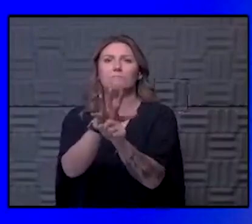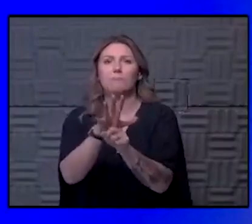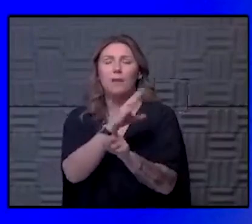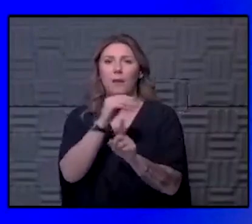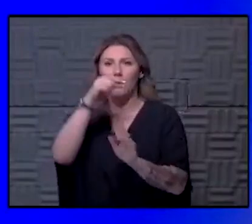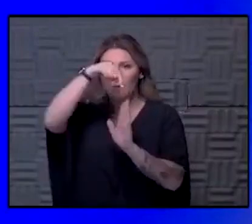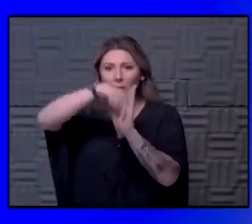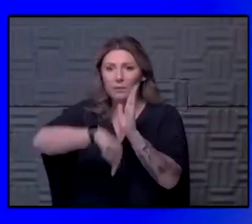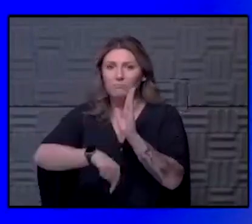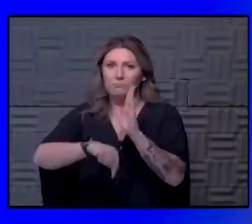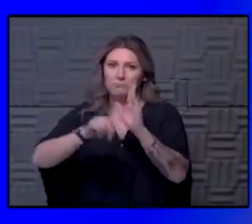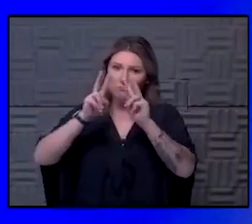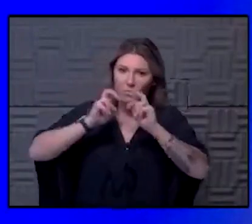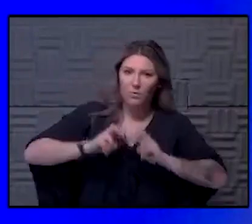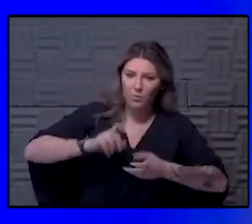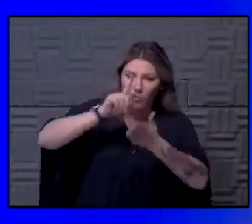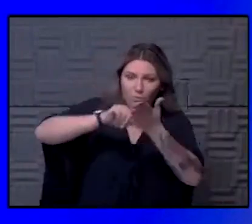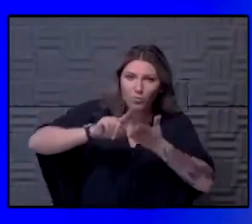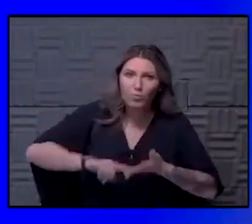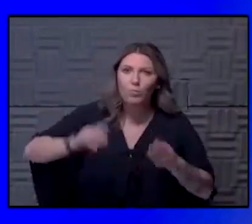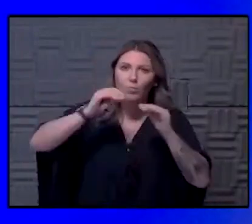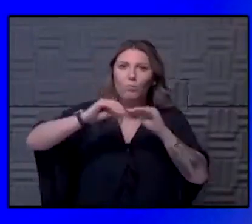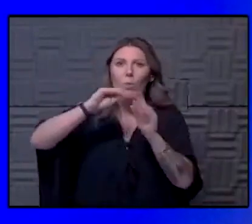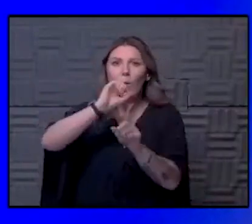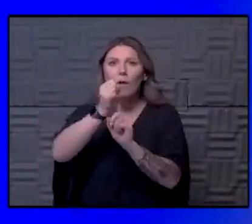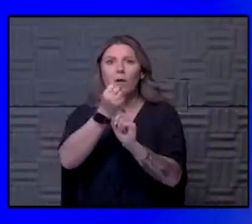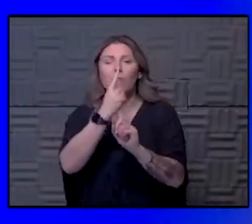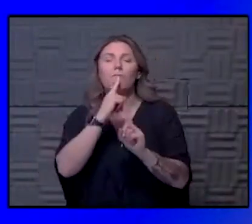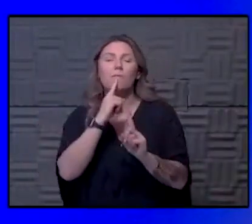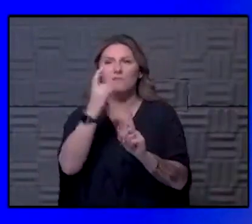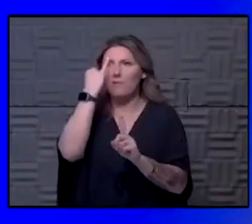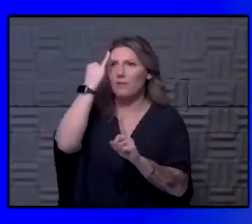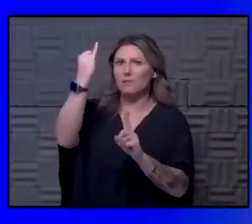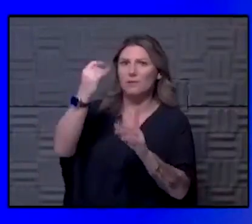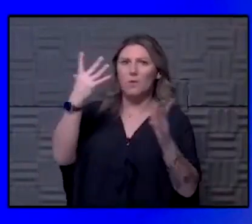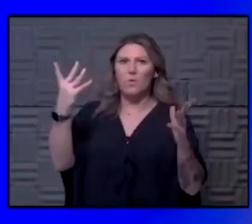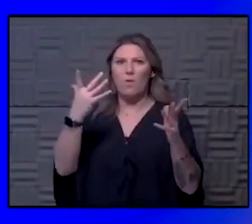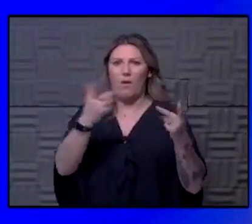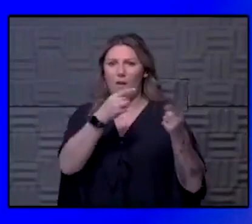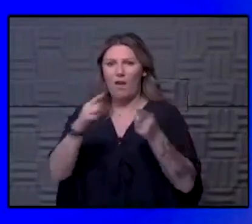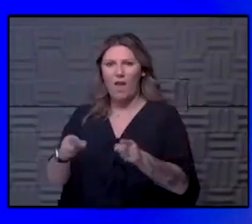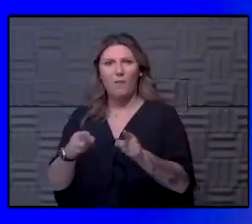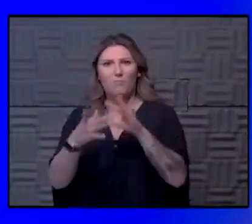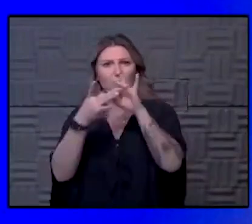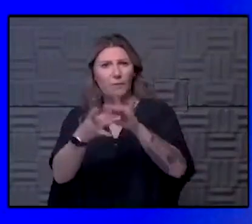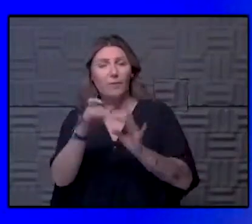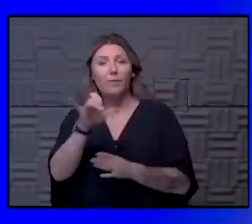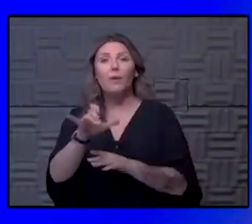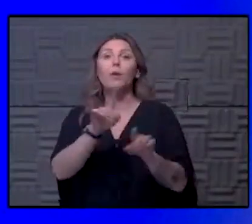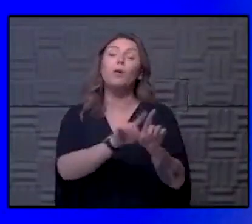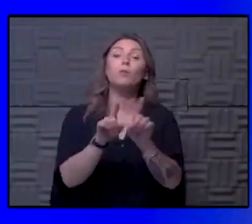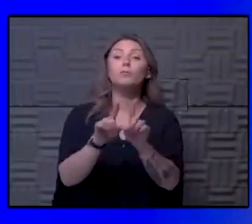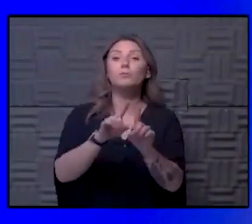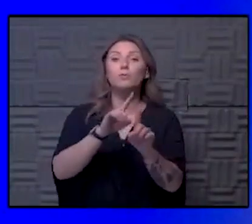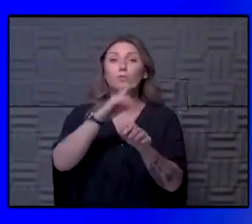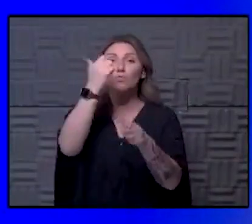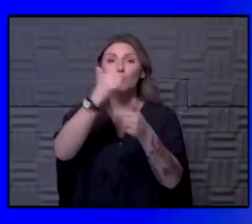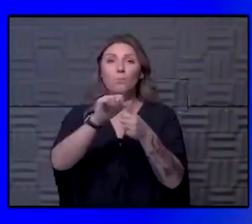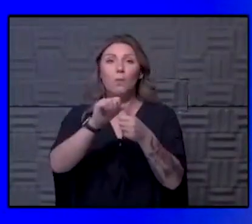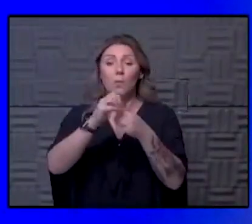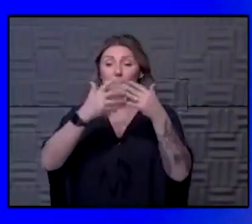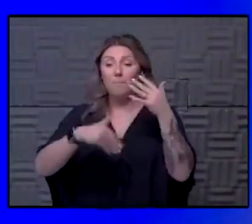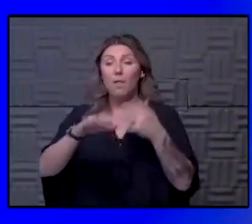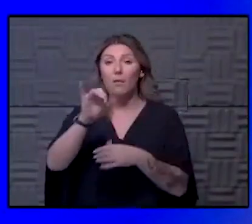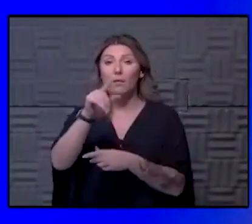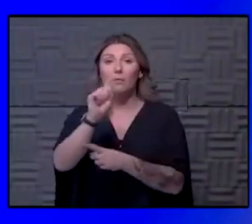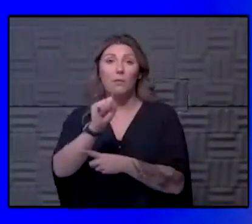into all these cases to get more idea of what's going on and the mechanism behind that. But also remember, blood clots can be caused